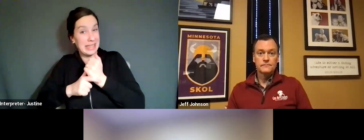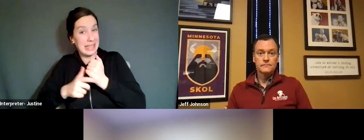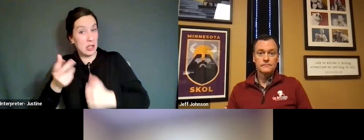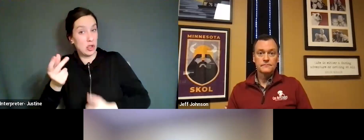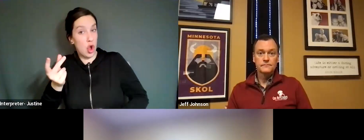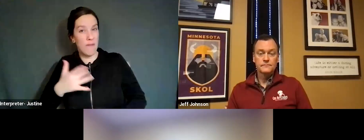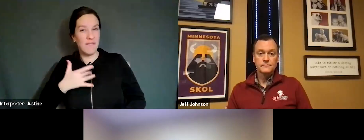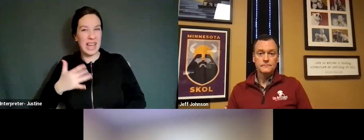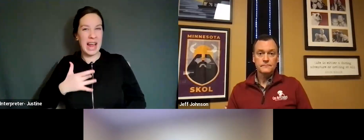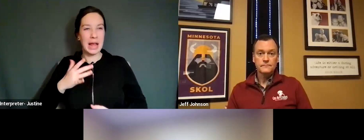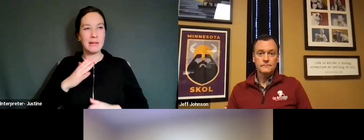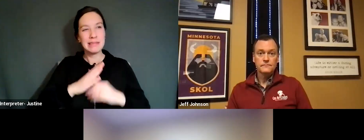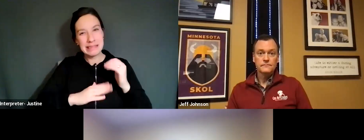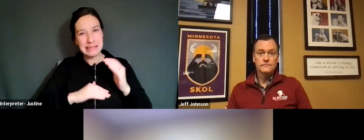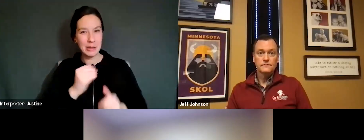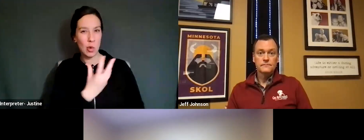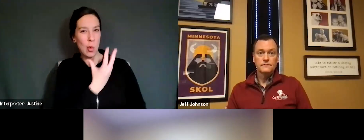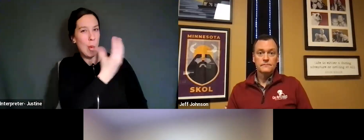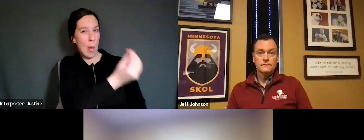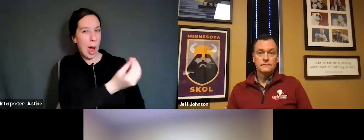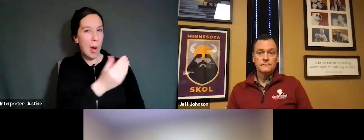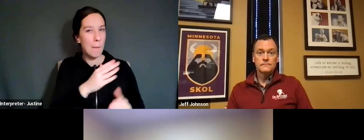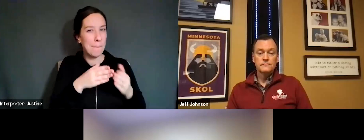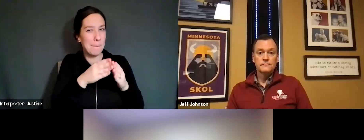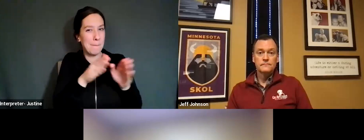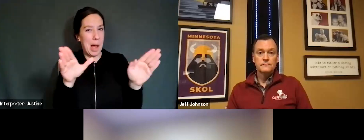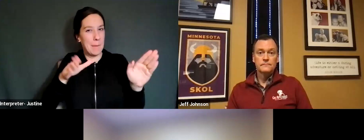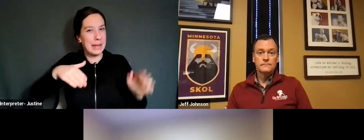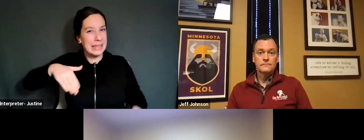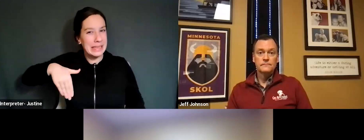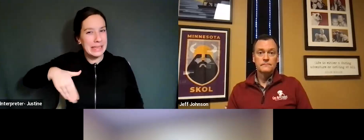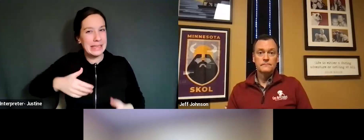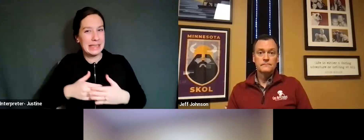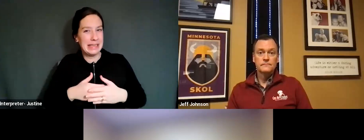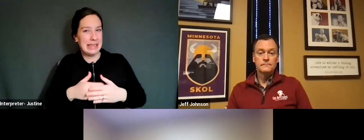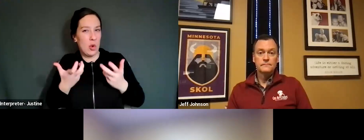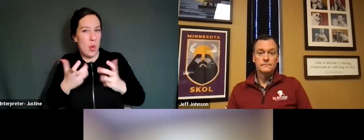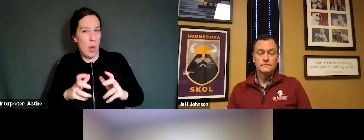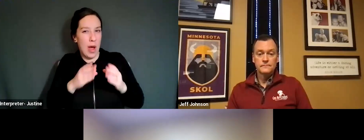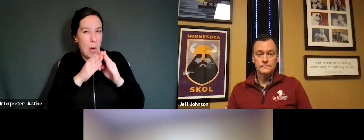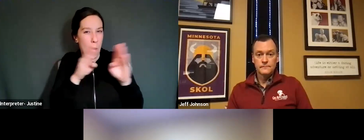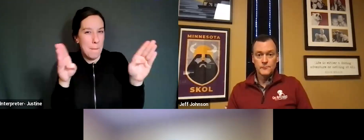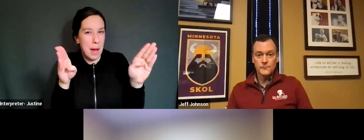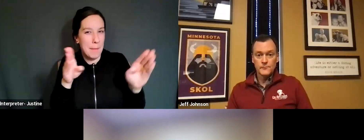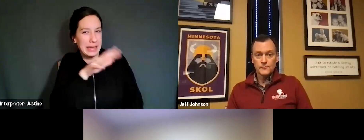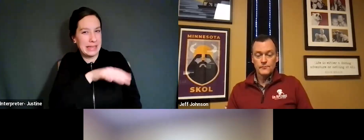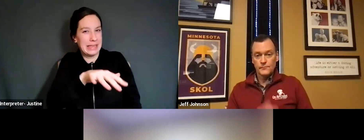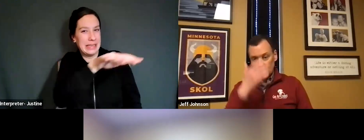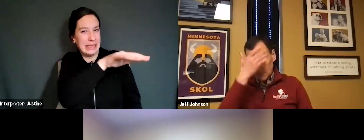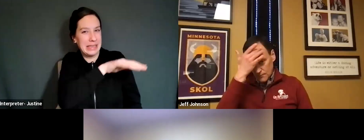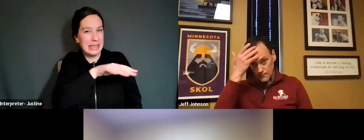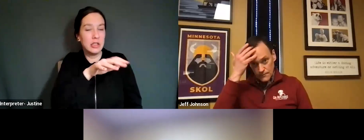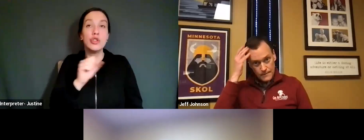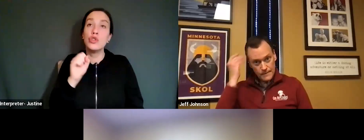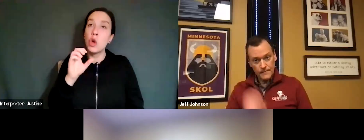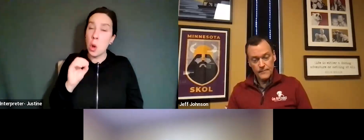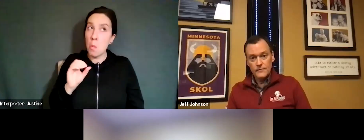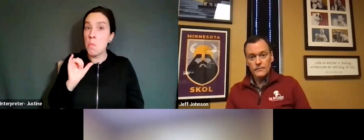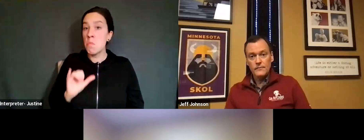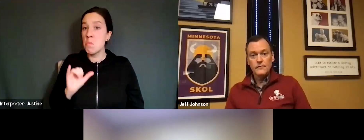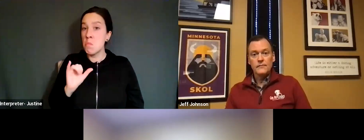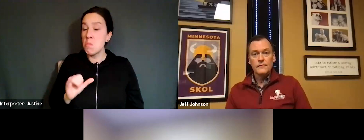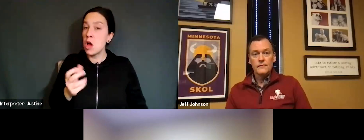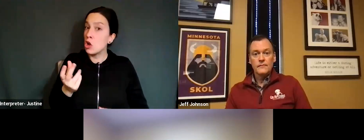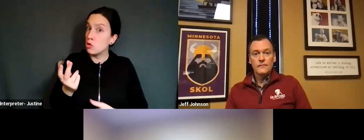trying to get through that training process, going into different public spaces just isn't for them. So this is a wonderful way for us to take a dog